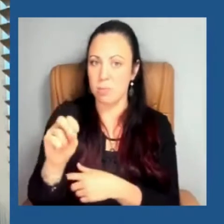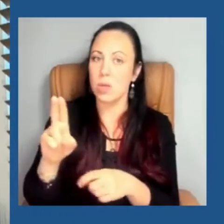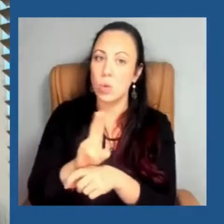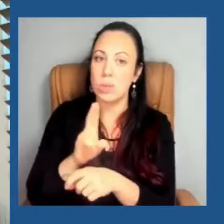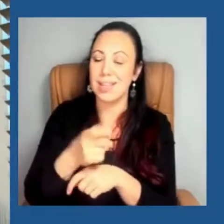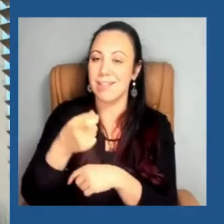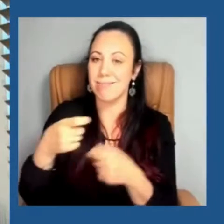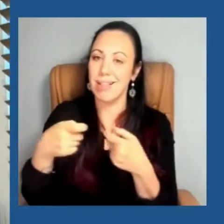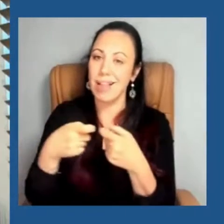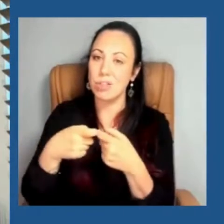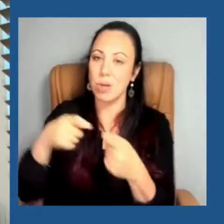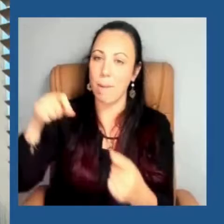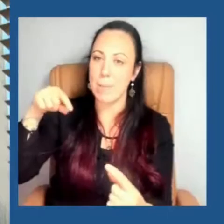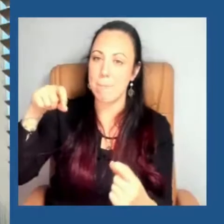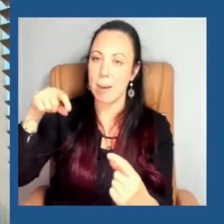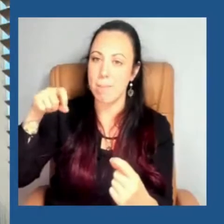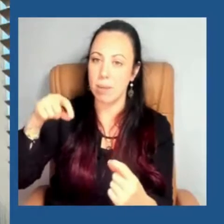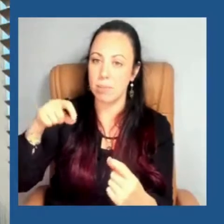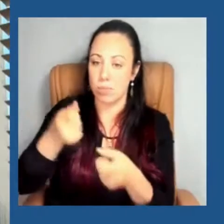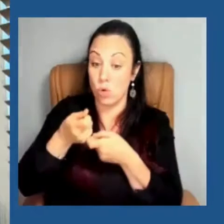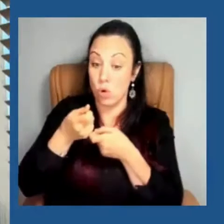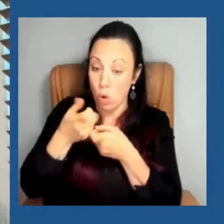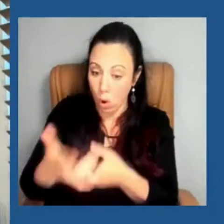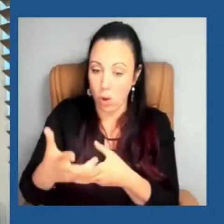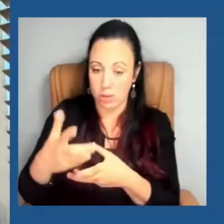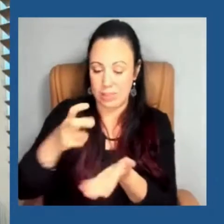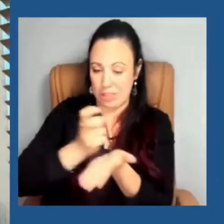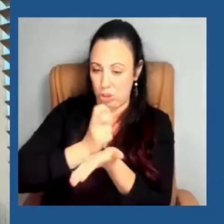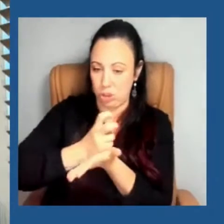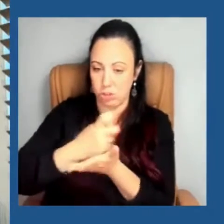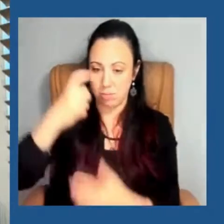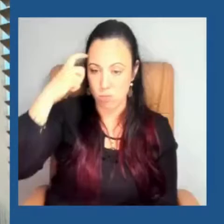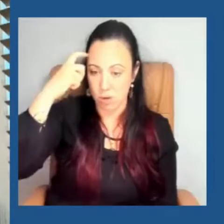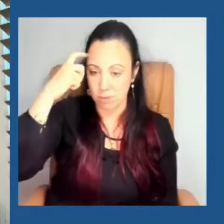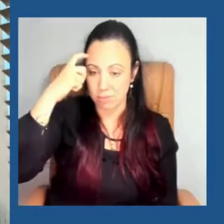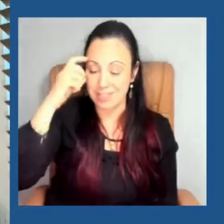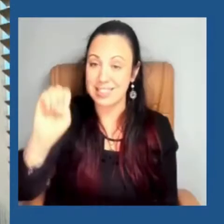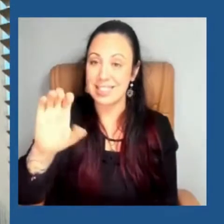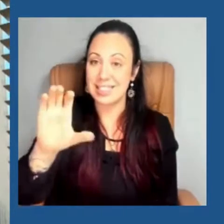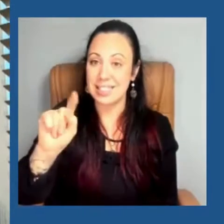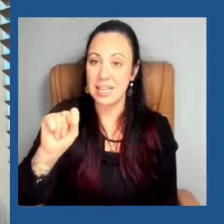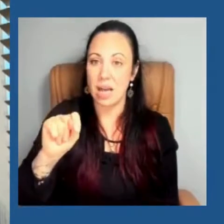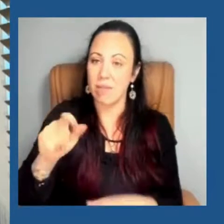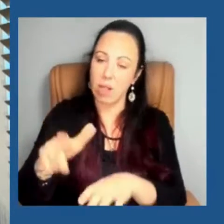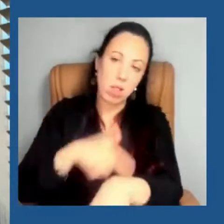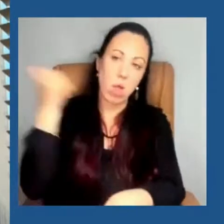to induce a seizure in the brain. ECT has the longest history of use for